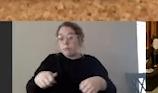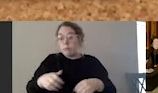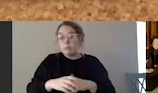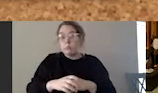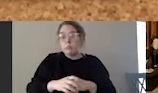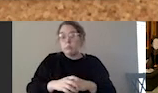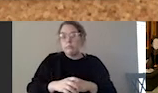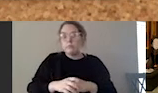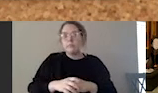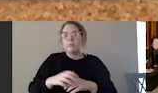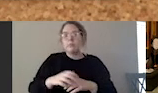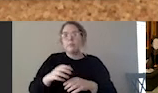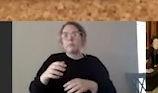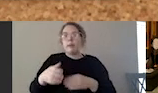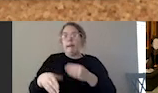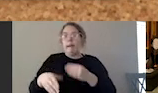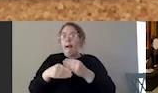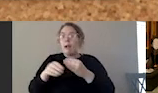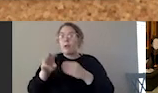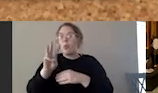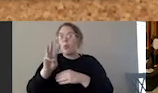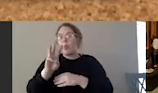width